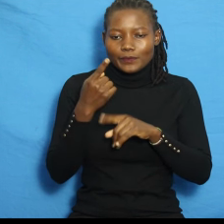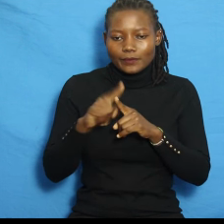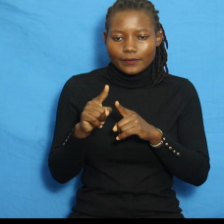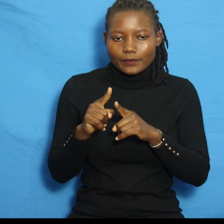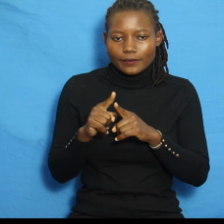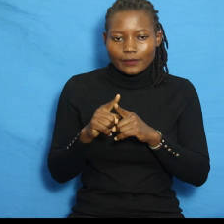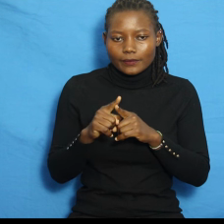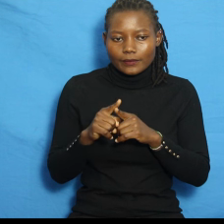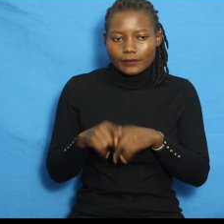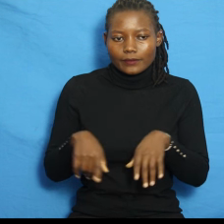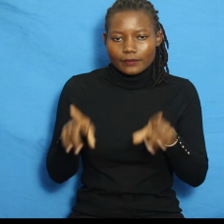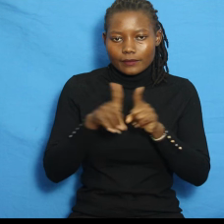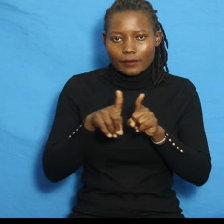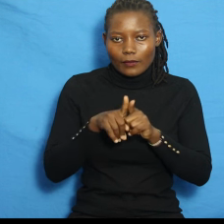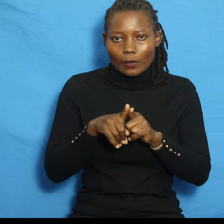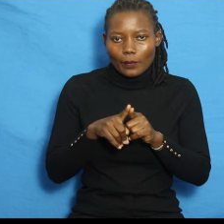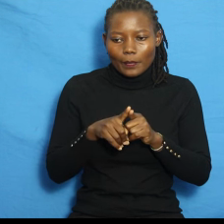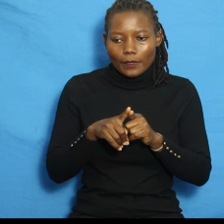from buoyancy,